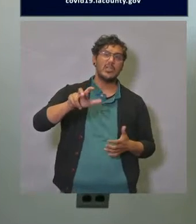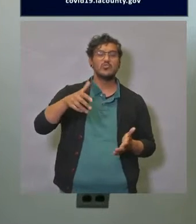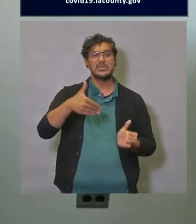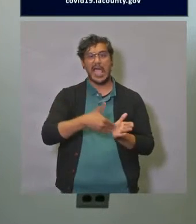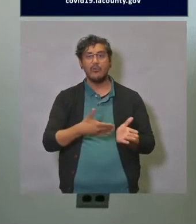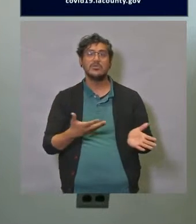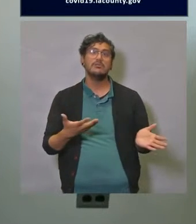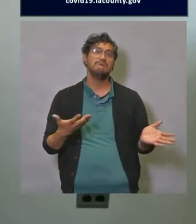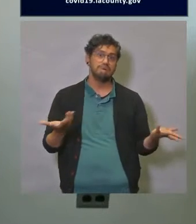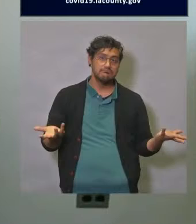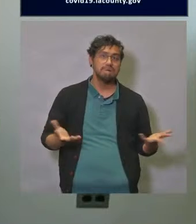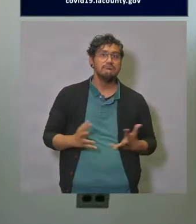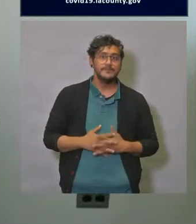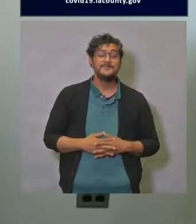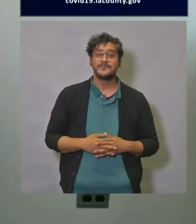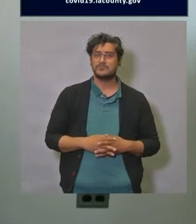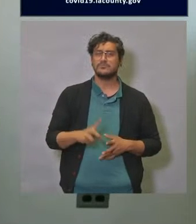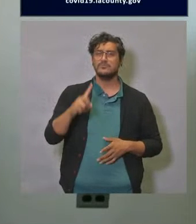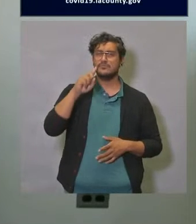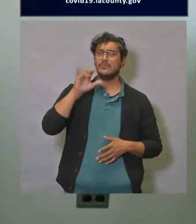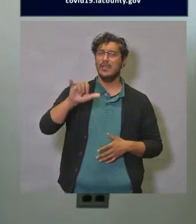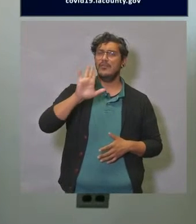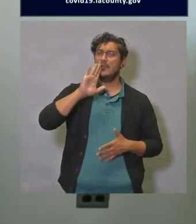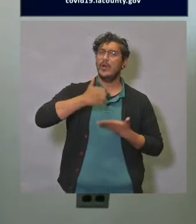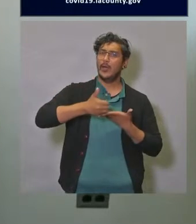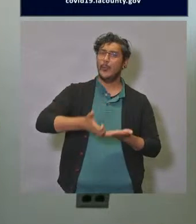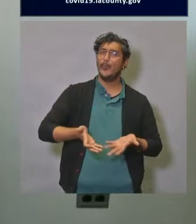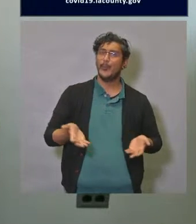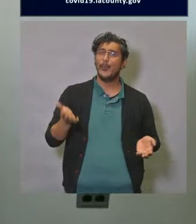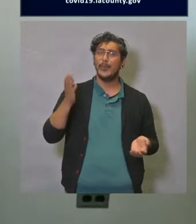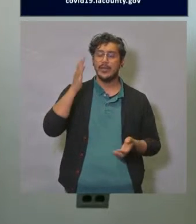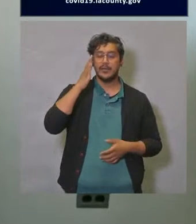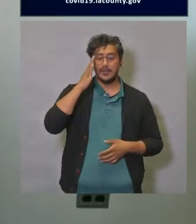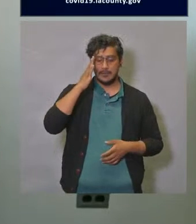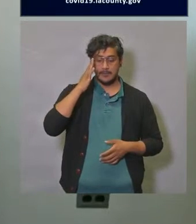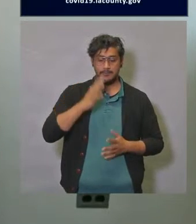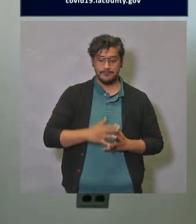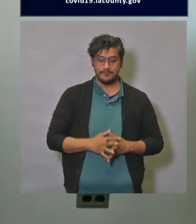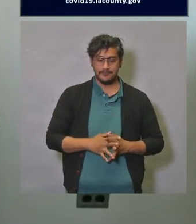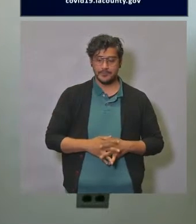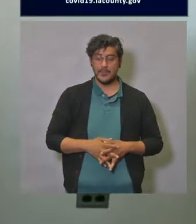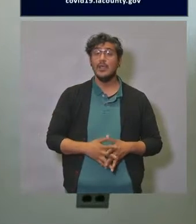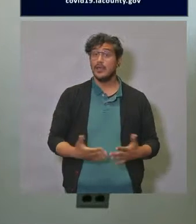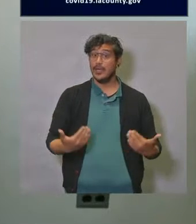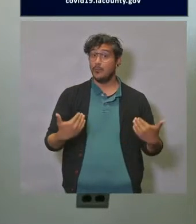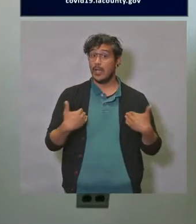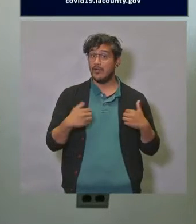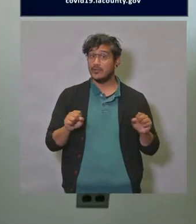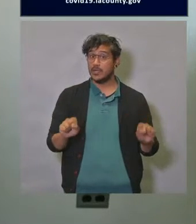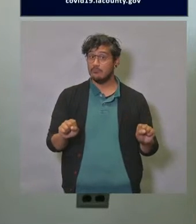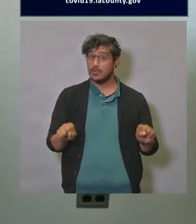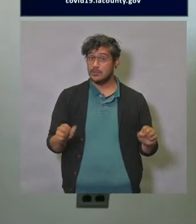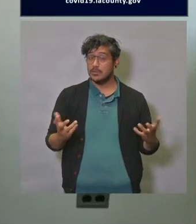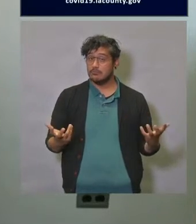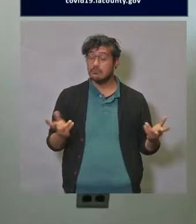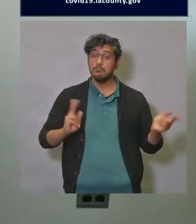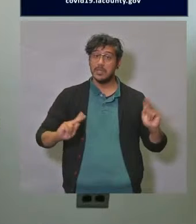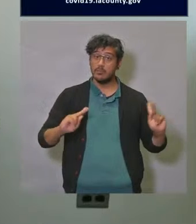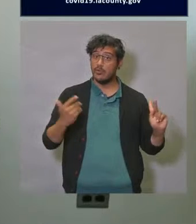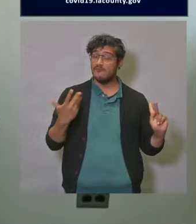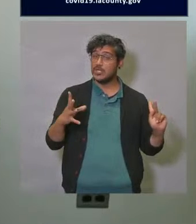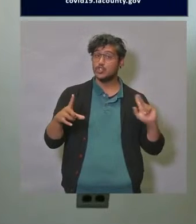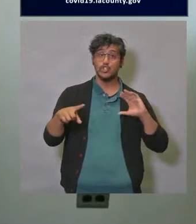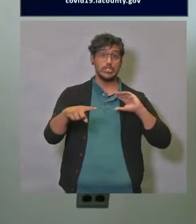last couple of weeks. So I think that helps with that. And yes, we do have the capability where people have provided us with